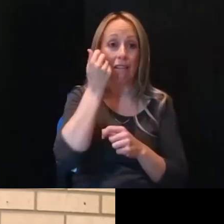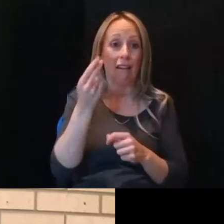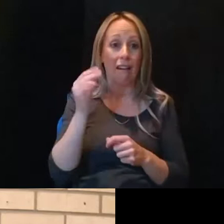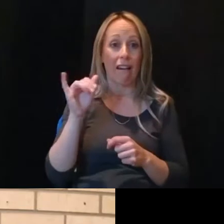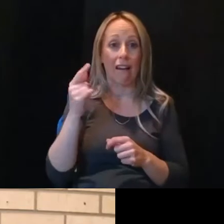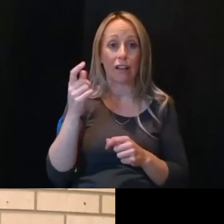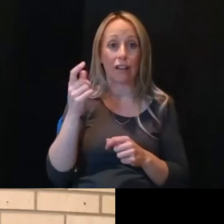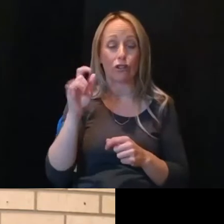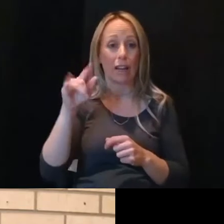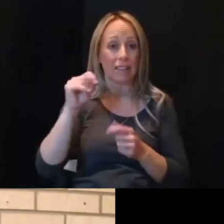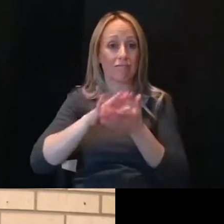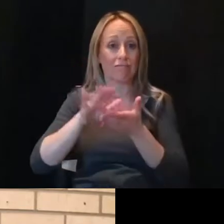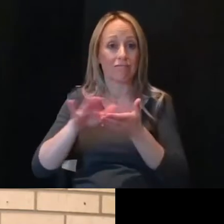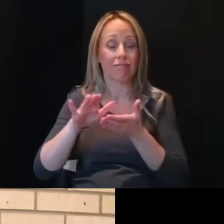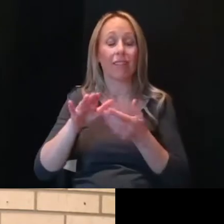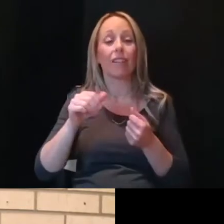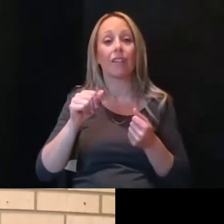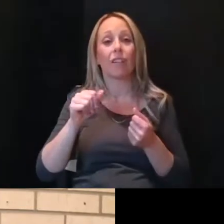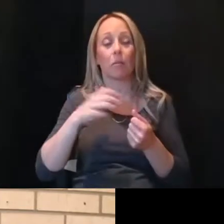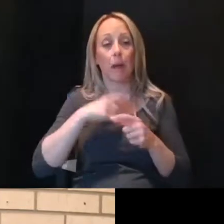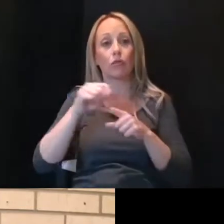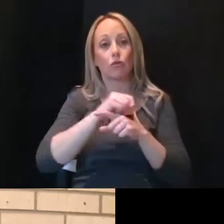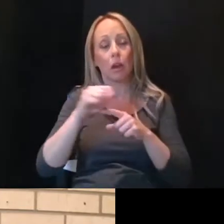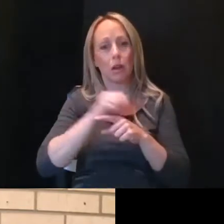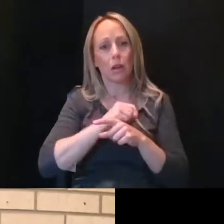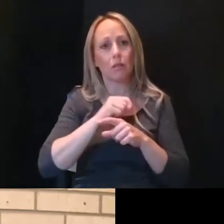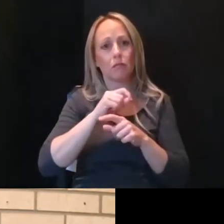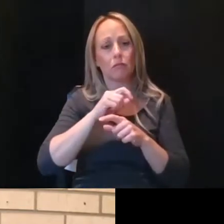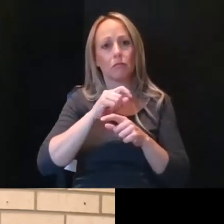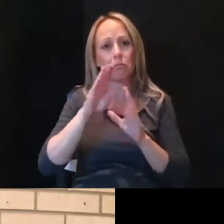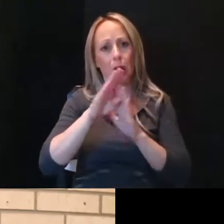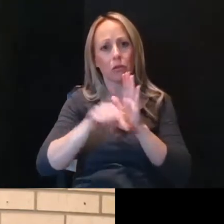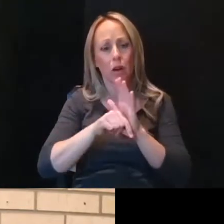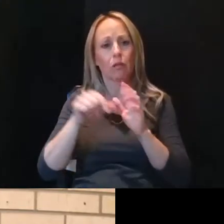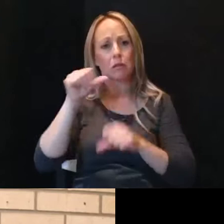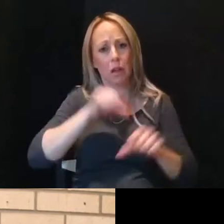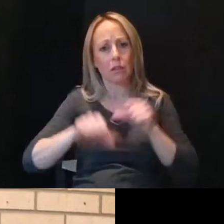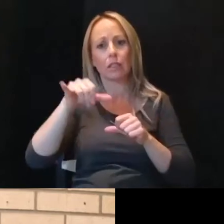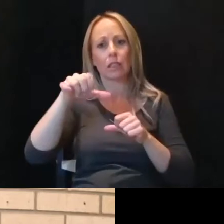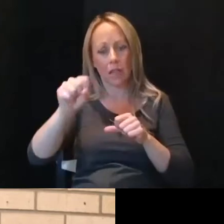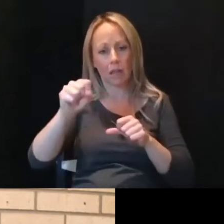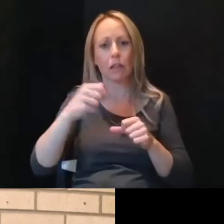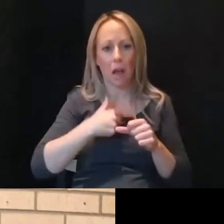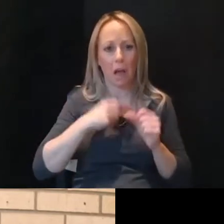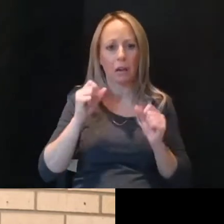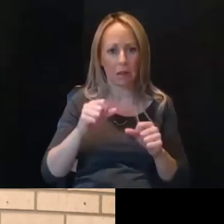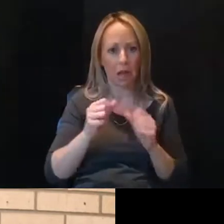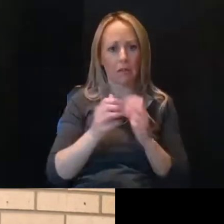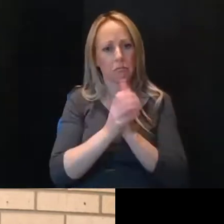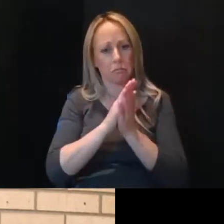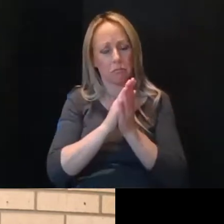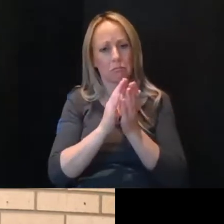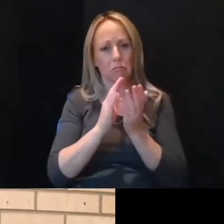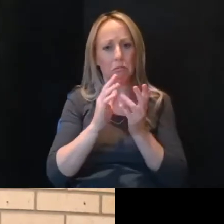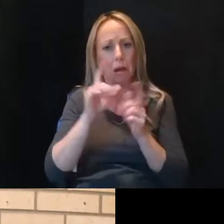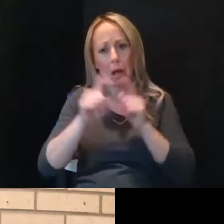has provided me with a solid science background and skills in asking questions about patients' health, I was not expecting